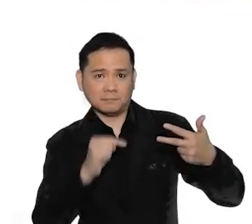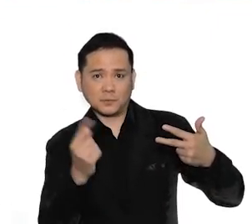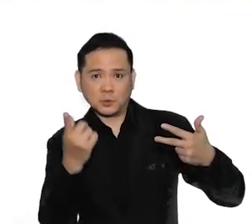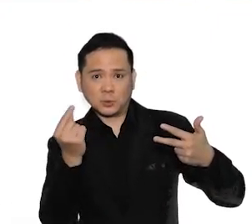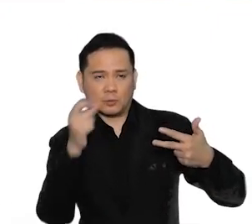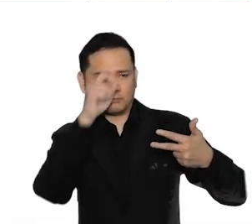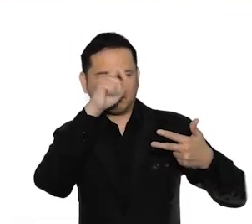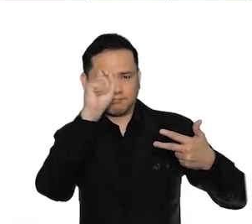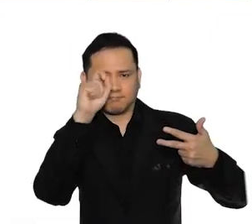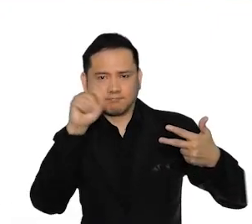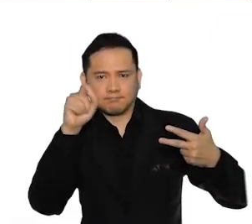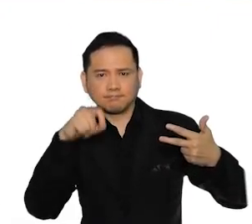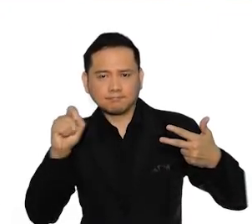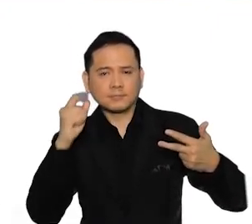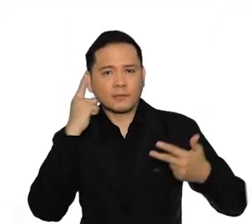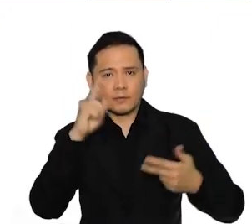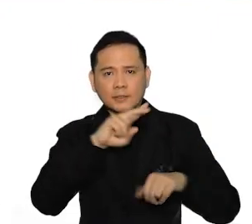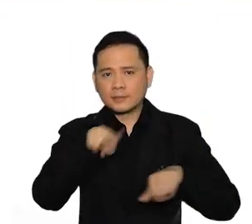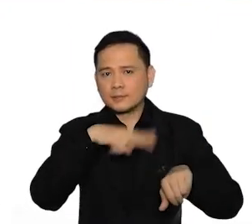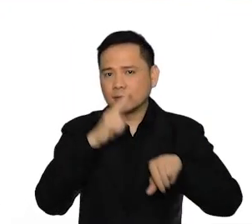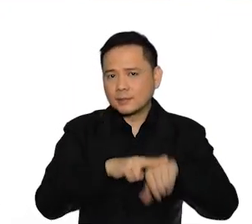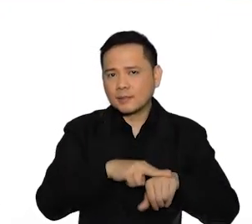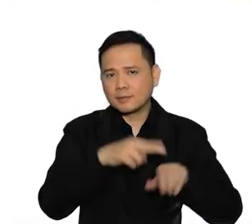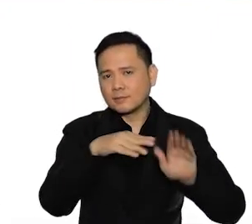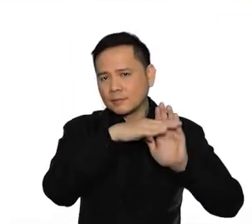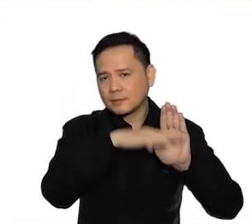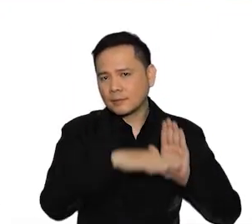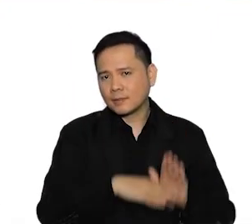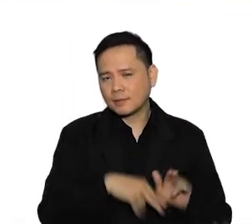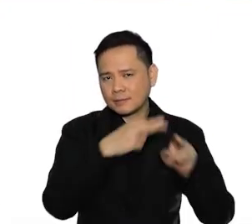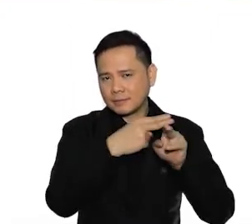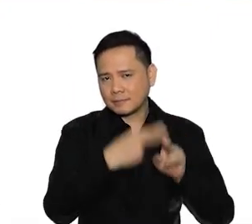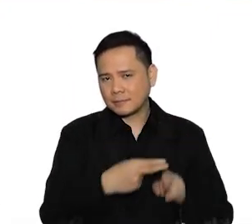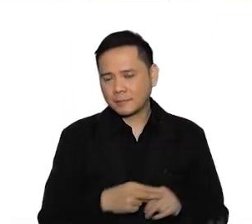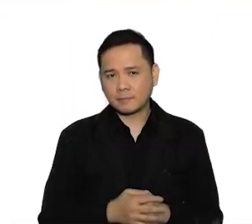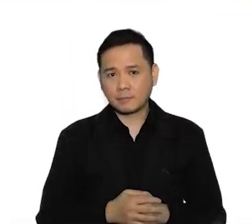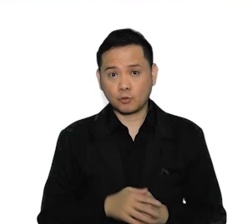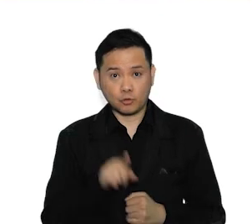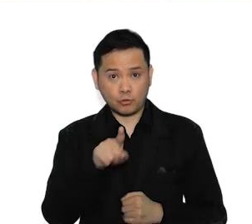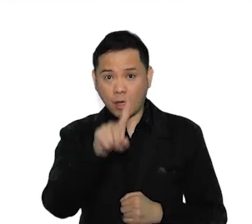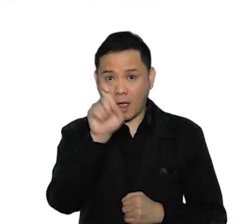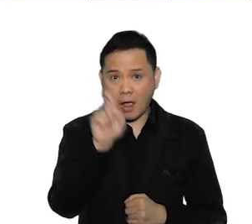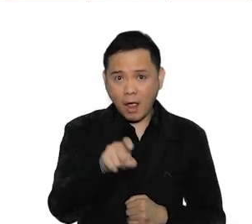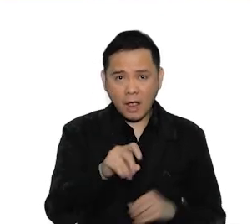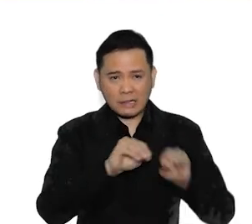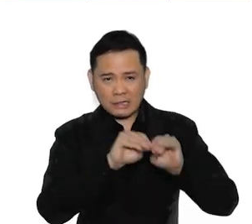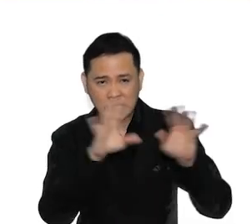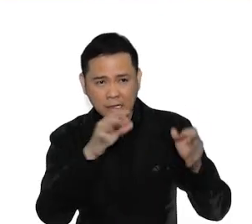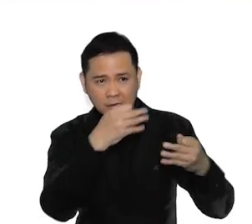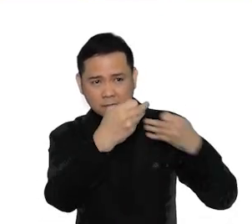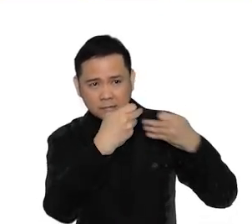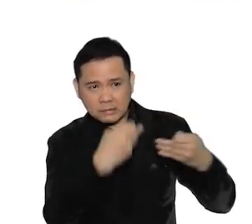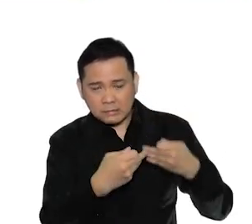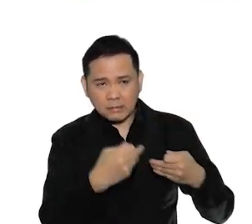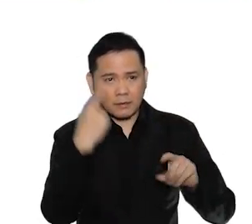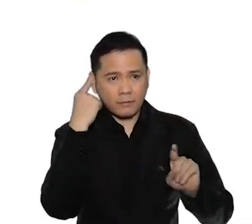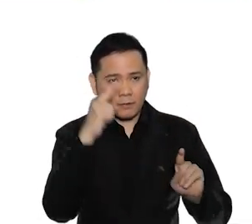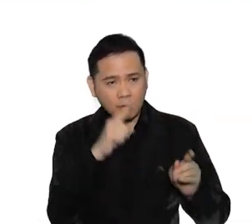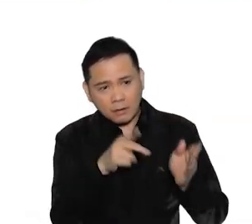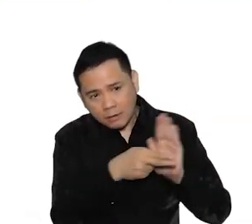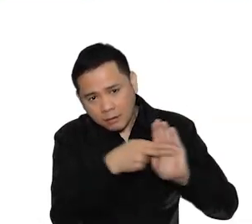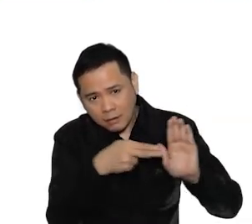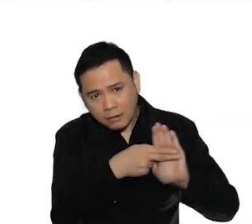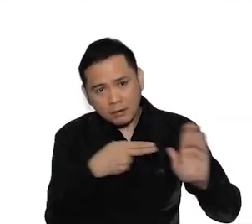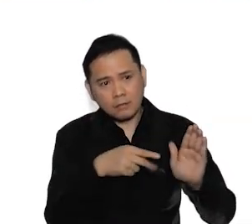are the steps to the National Climate Change Expenditure Tagging. For queries or clarifications on identifying, tagging,